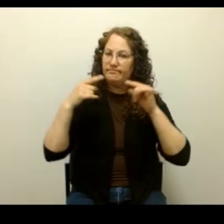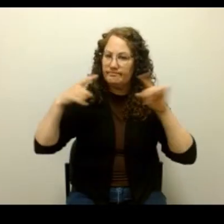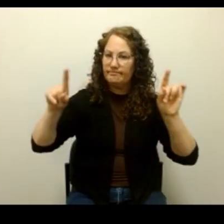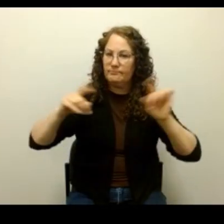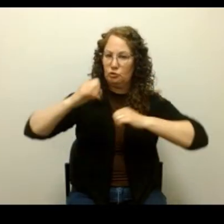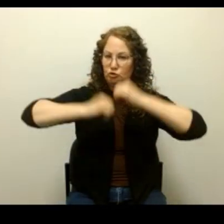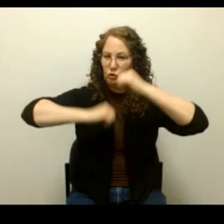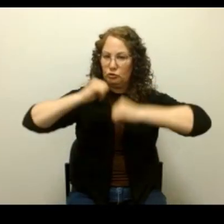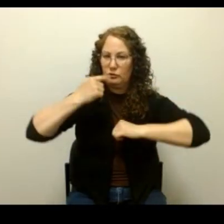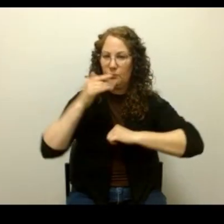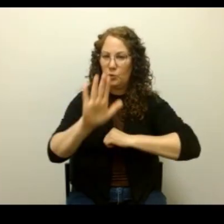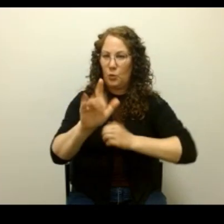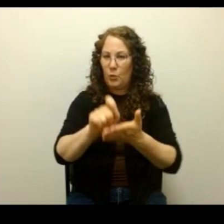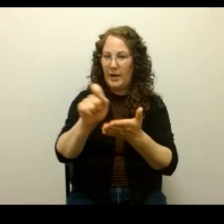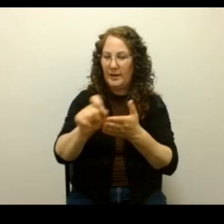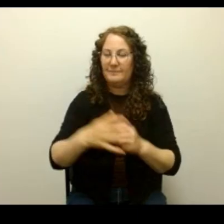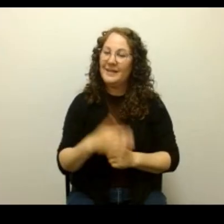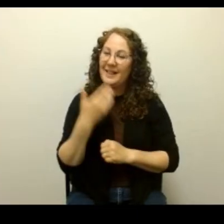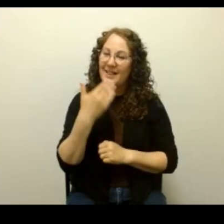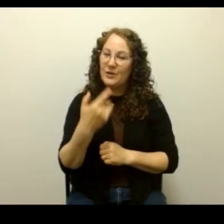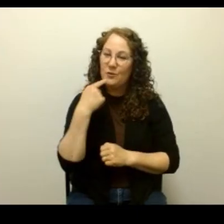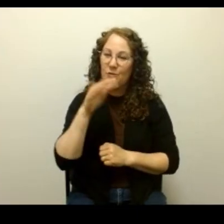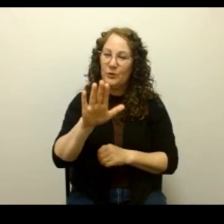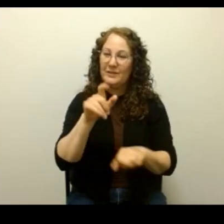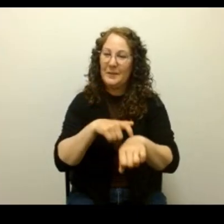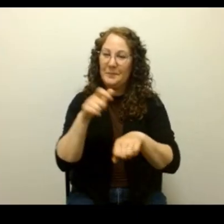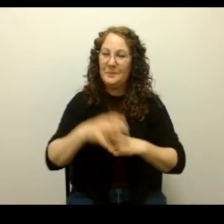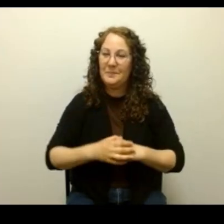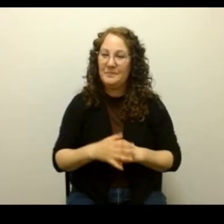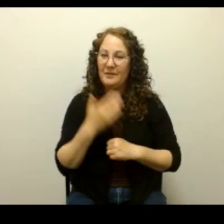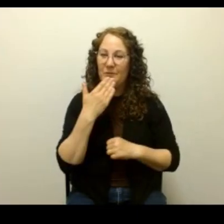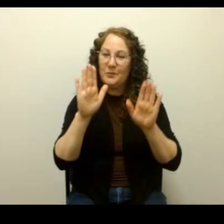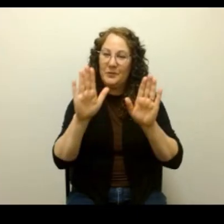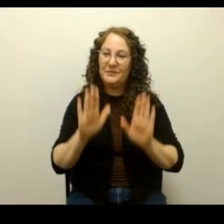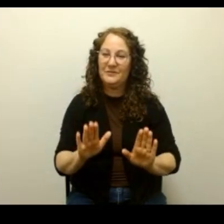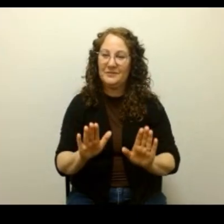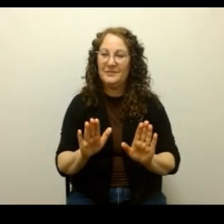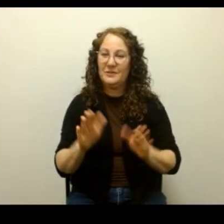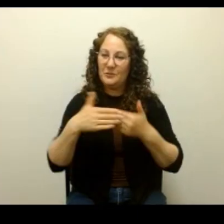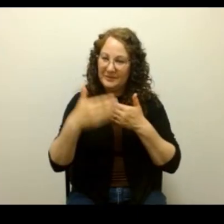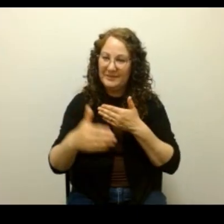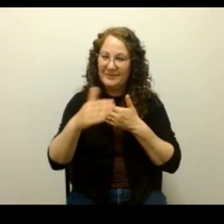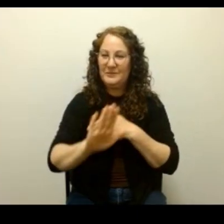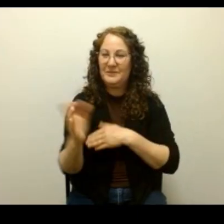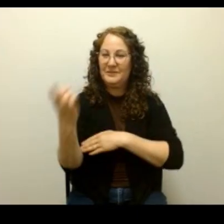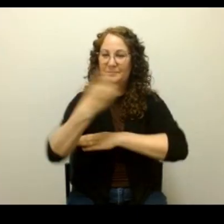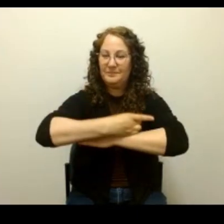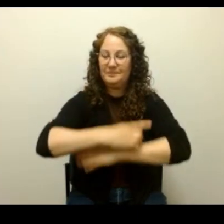Thank you for your time and have a wonderful rest of your day.